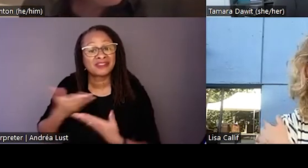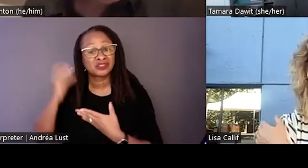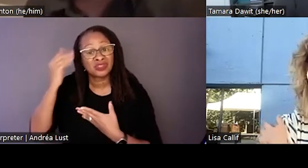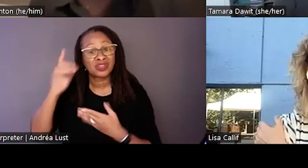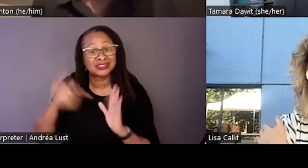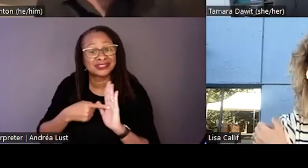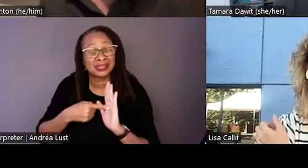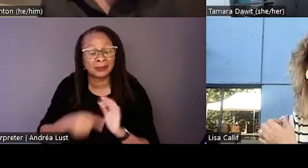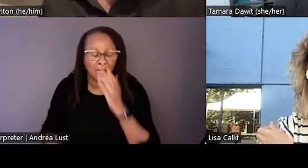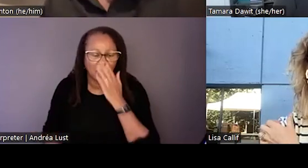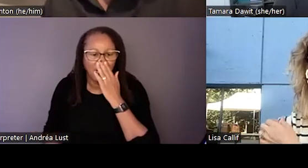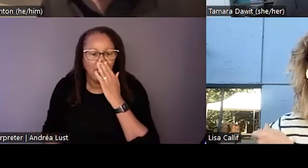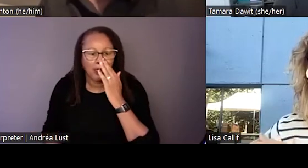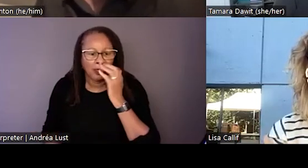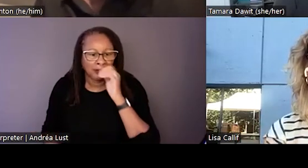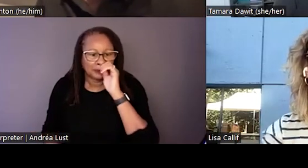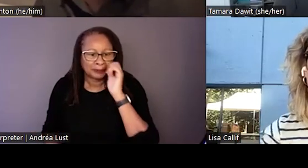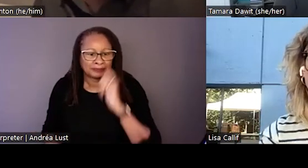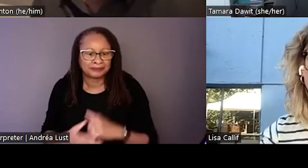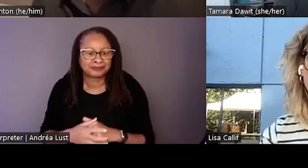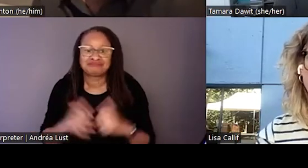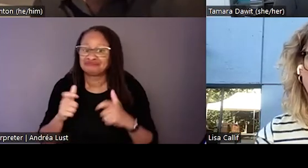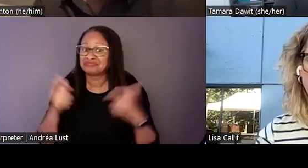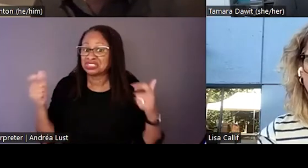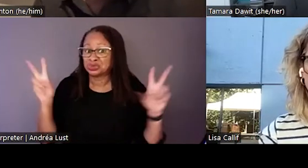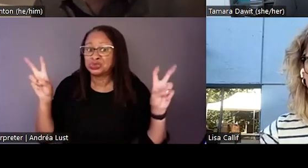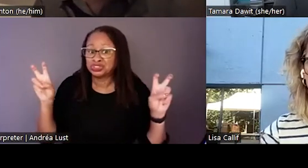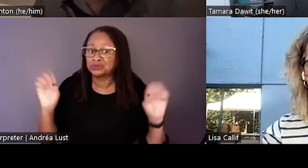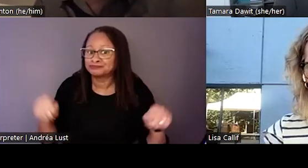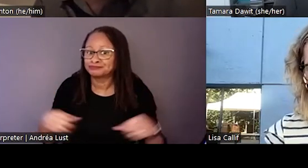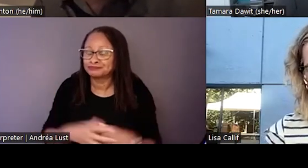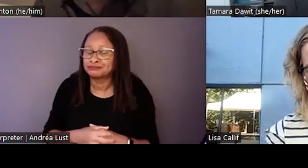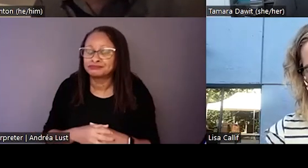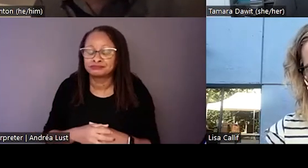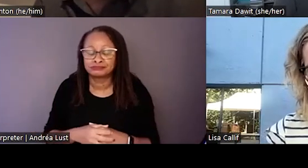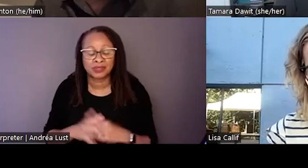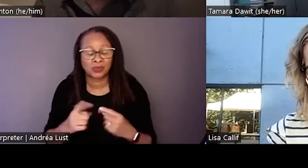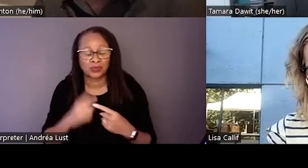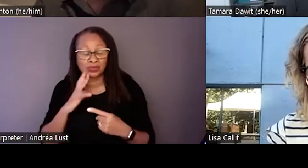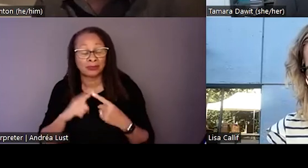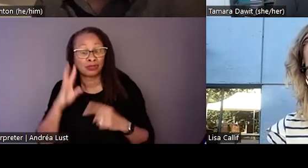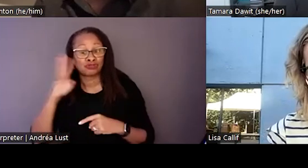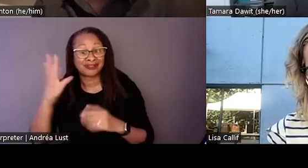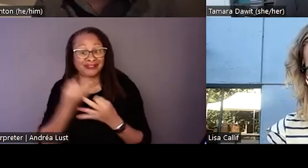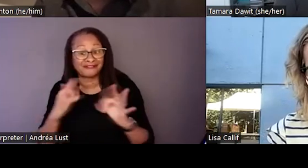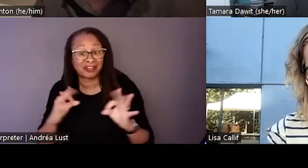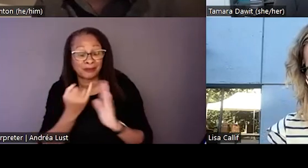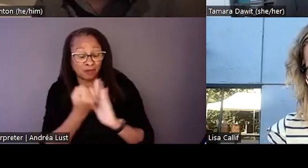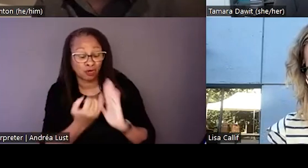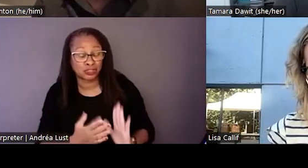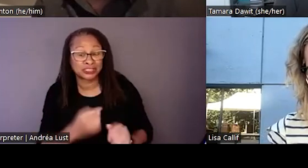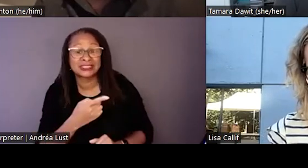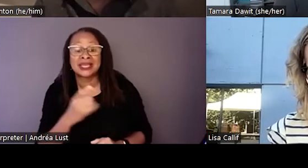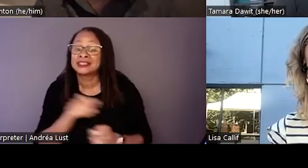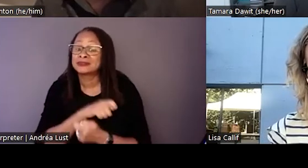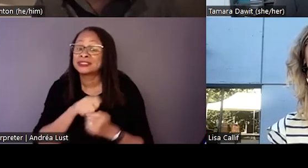examples? Sure. I think this is a huge issue in terms of the creative freedoms, especially if we talk